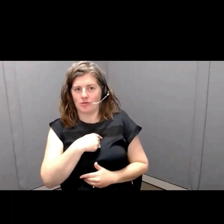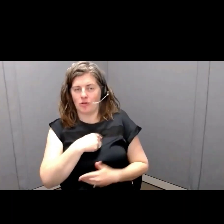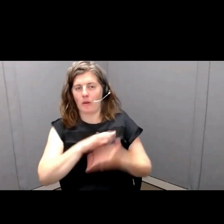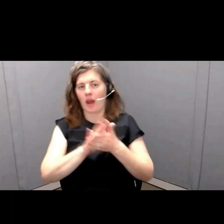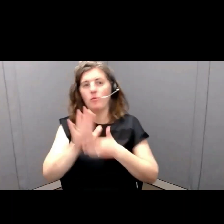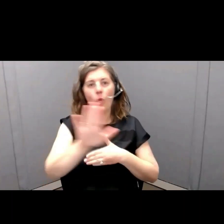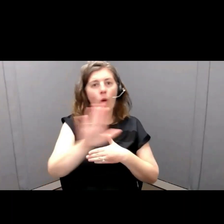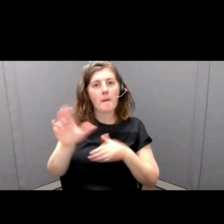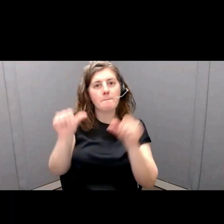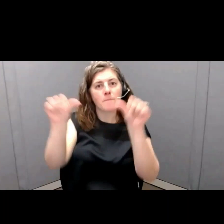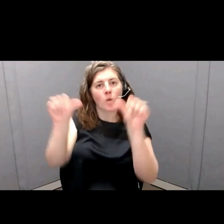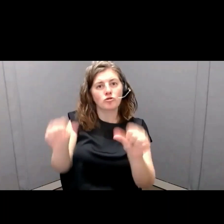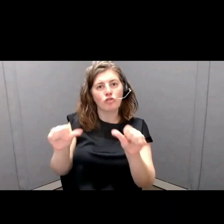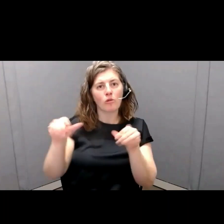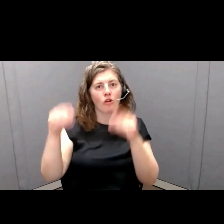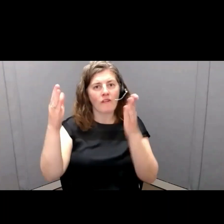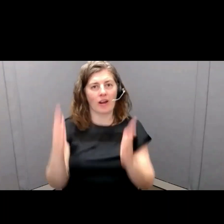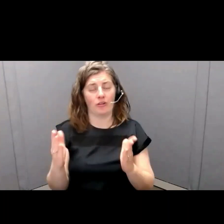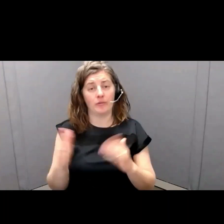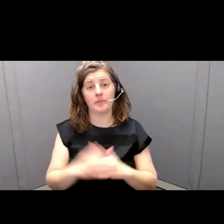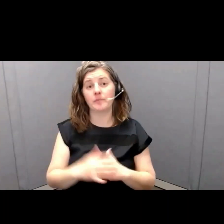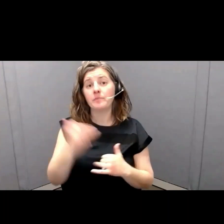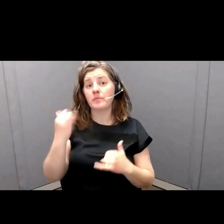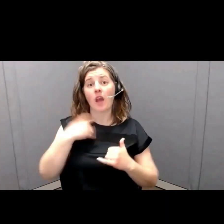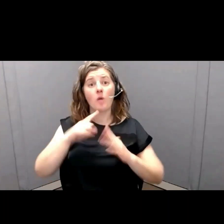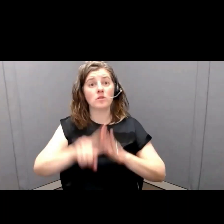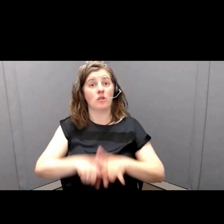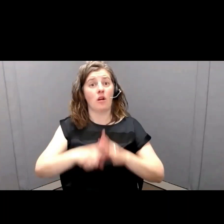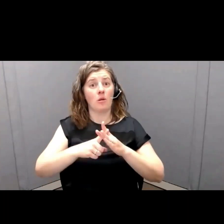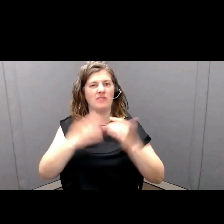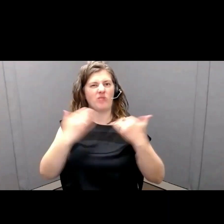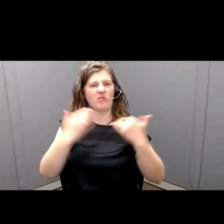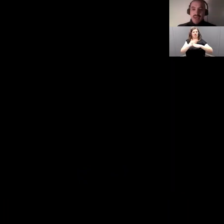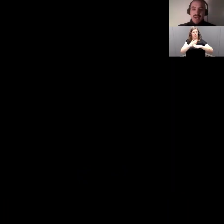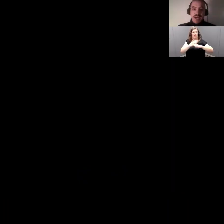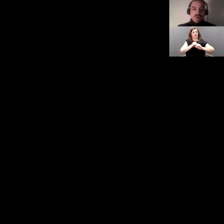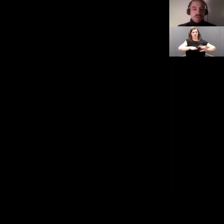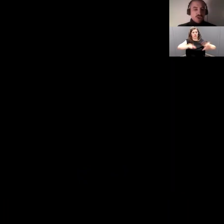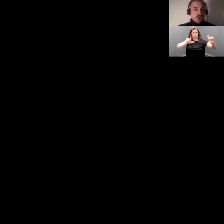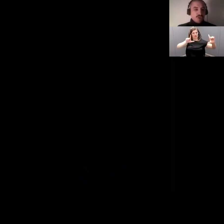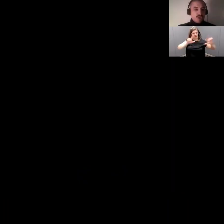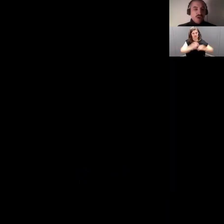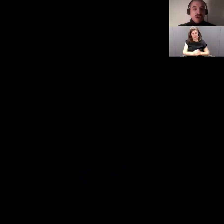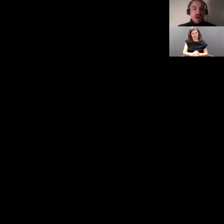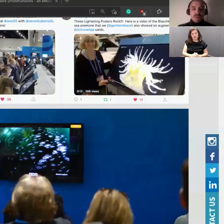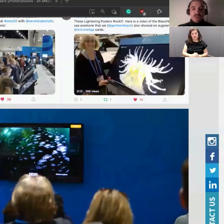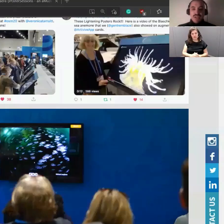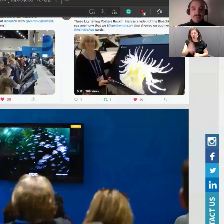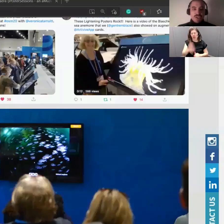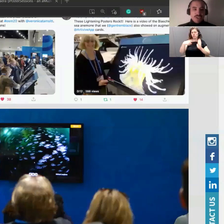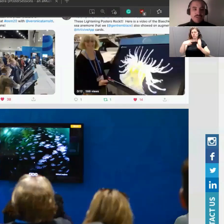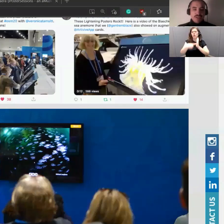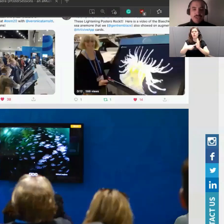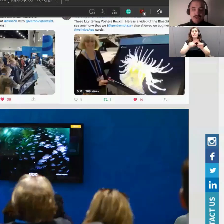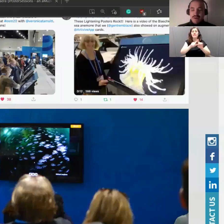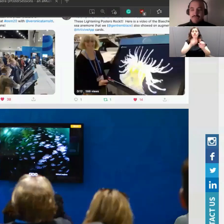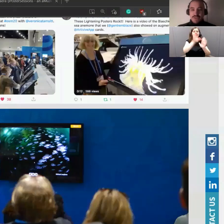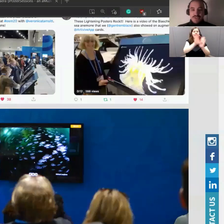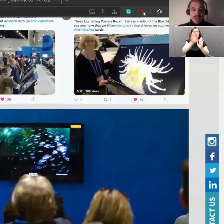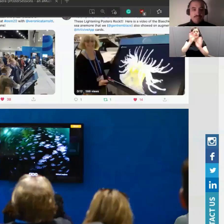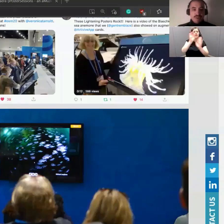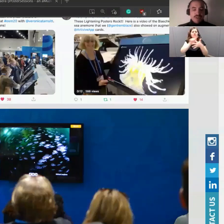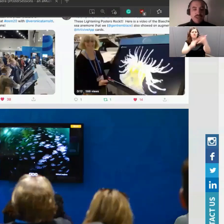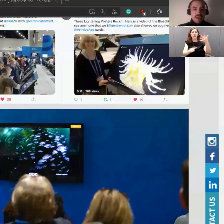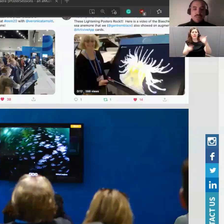poster provider. Now, I will start by sharing my screen, and I will show you a couple of images here in my